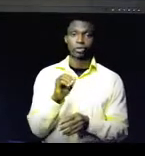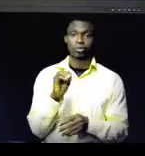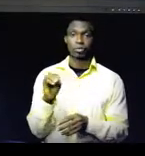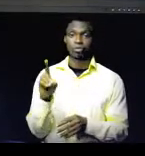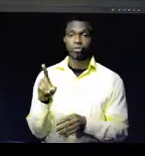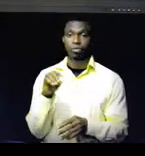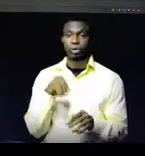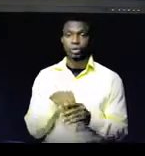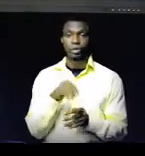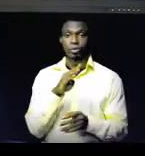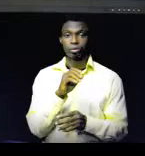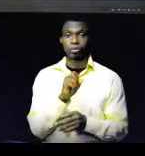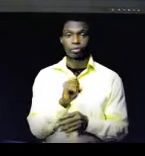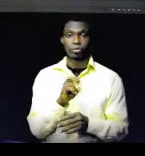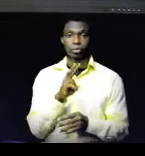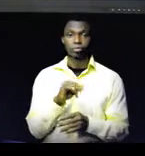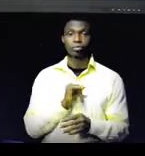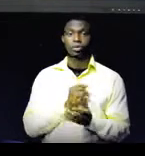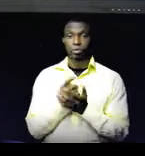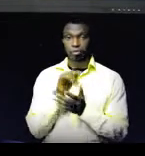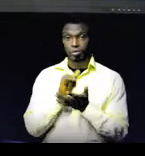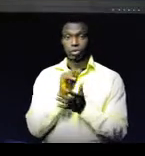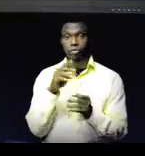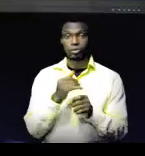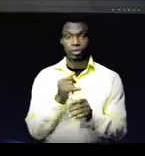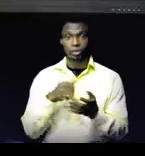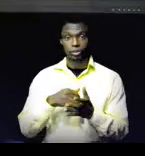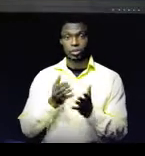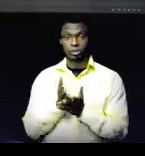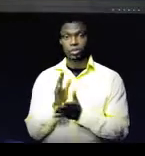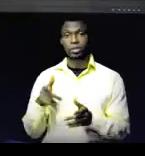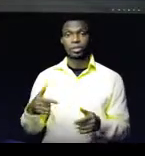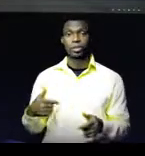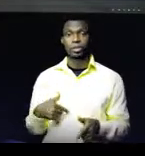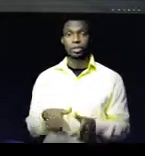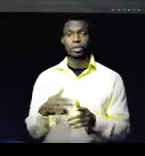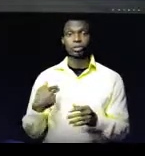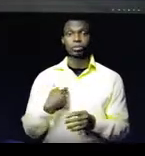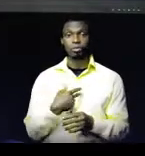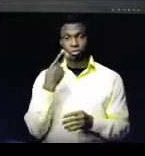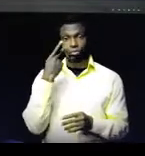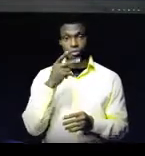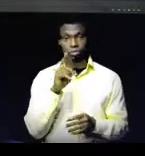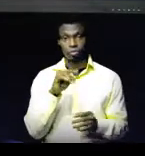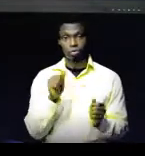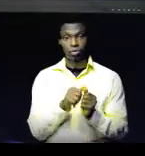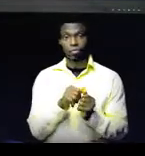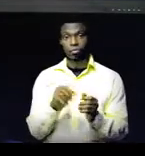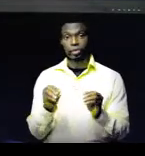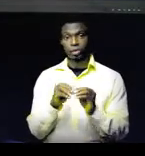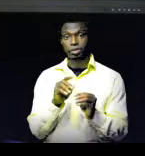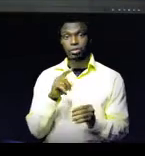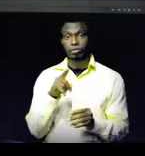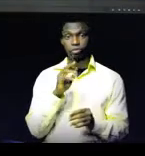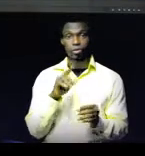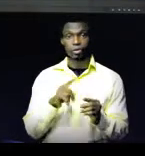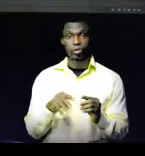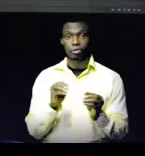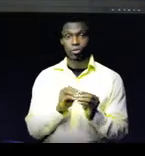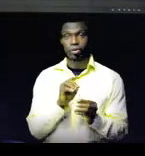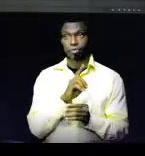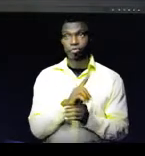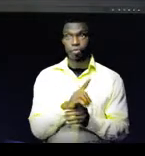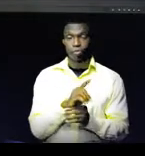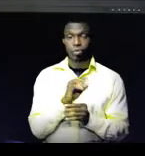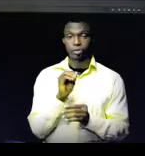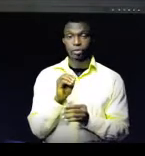1001 in base 2. I trust that you got this right. Let's check out the one with the addition now. We're going to add 1101